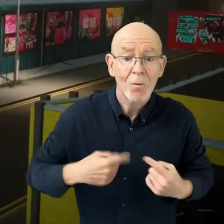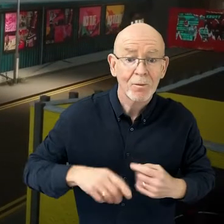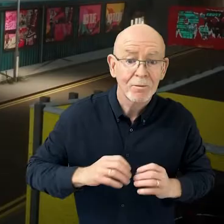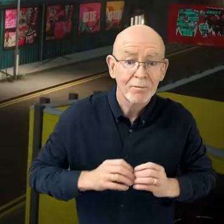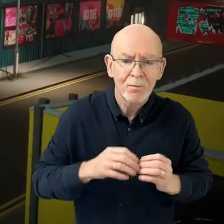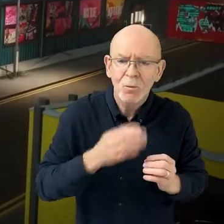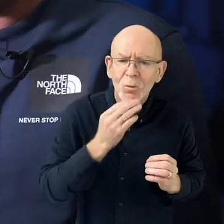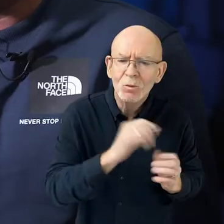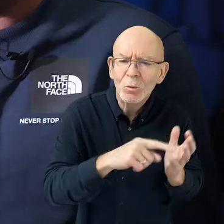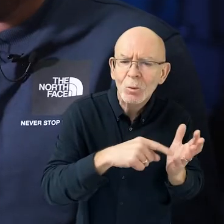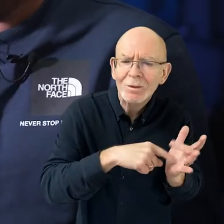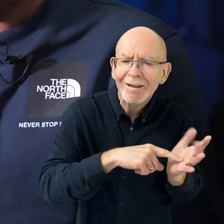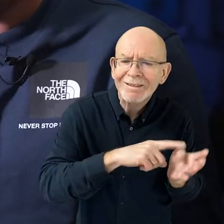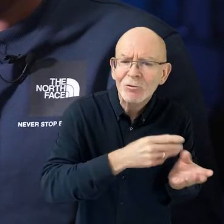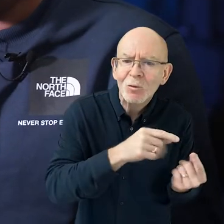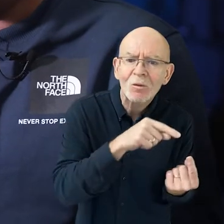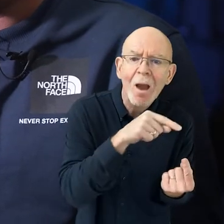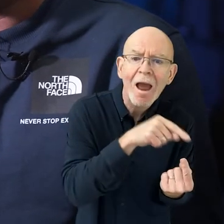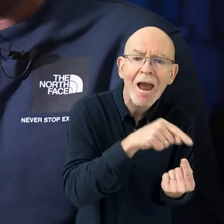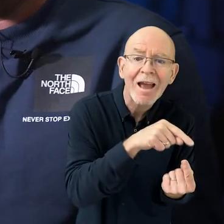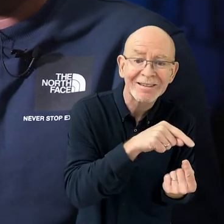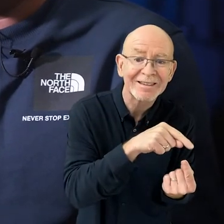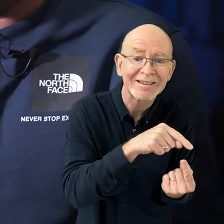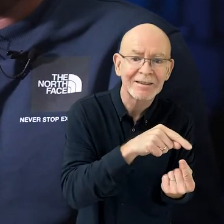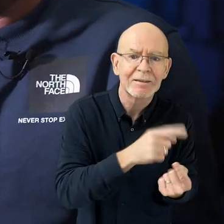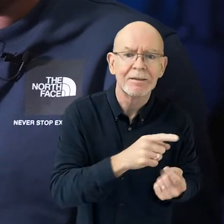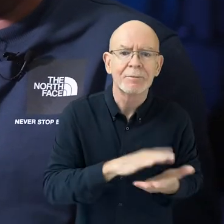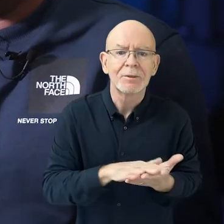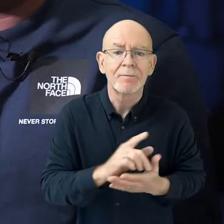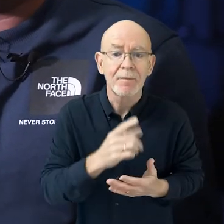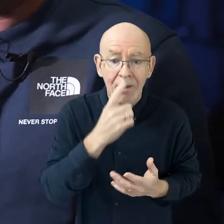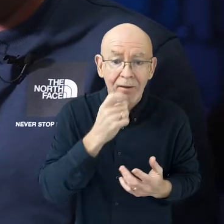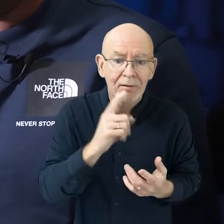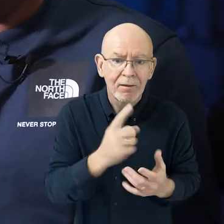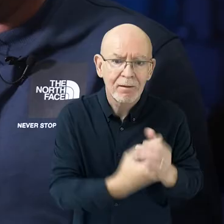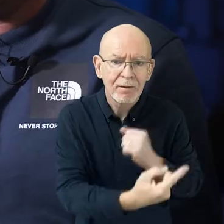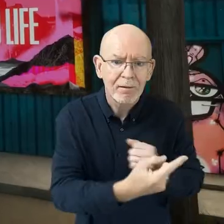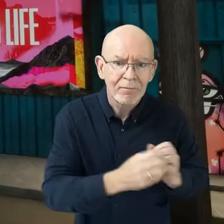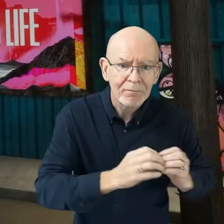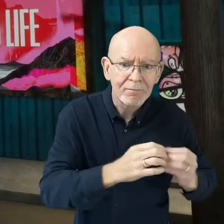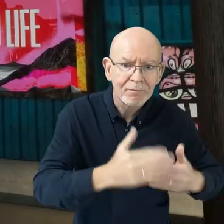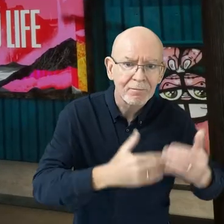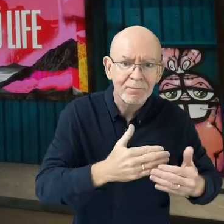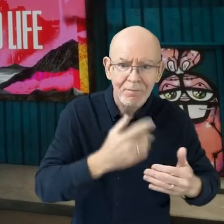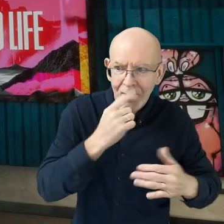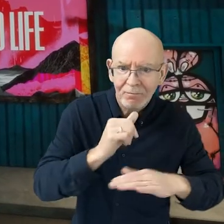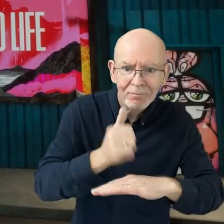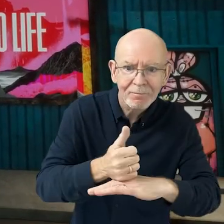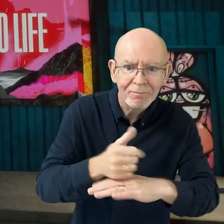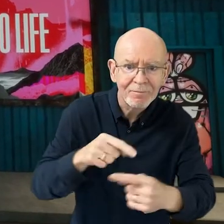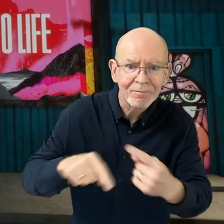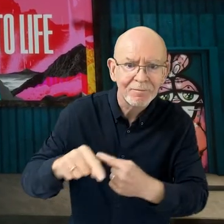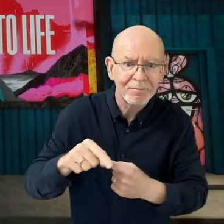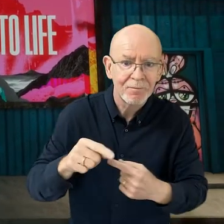What we are currently developing is a Unity-based standalone platform that